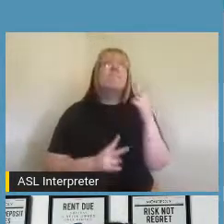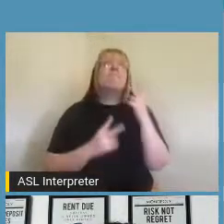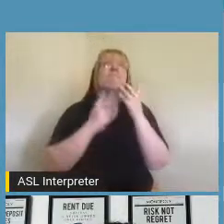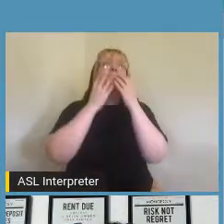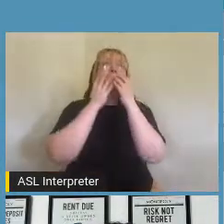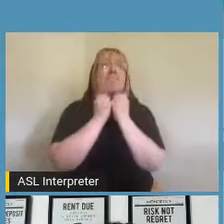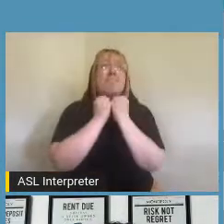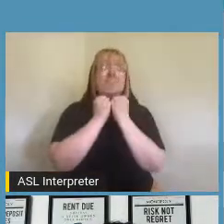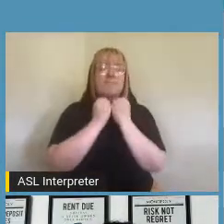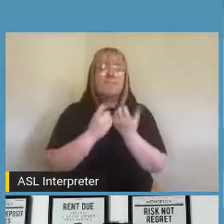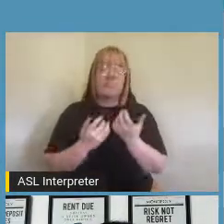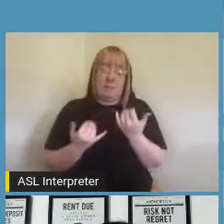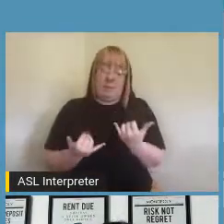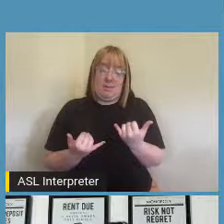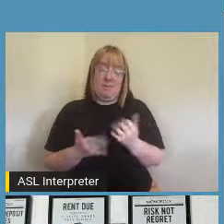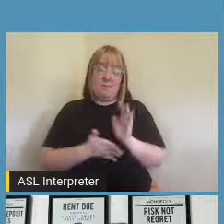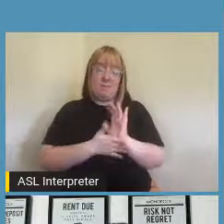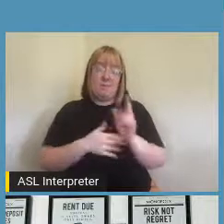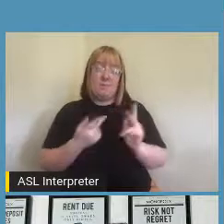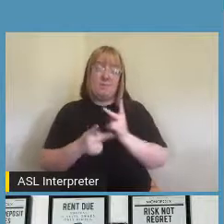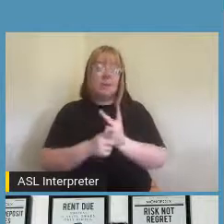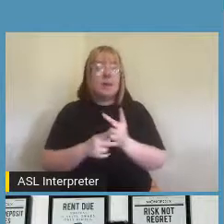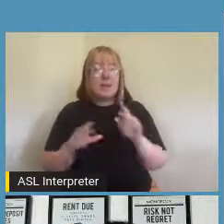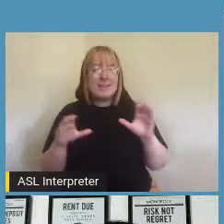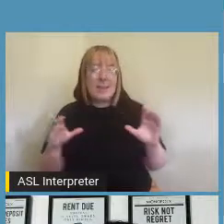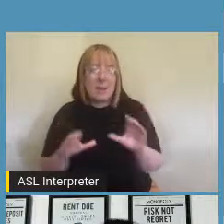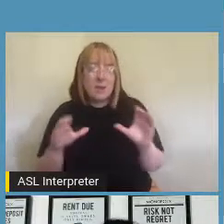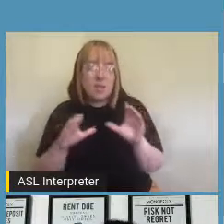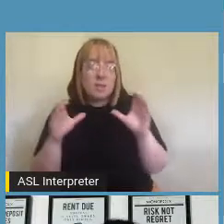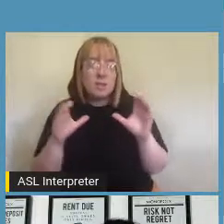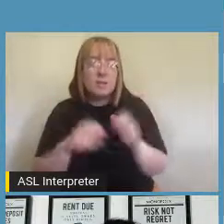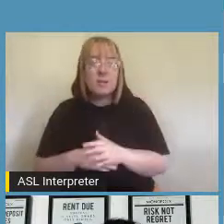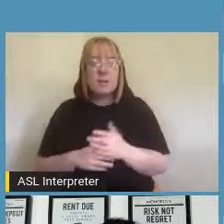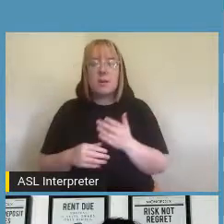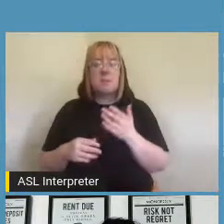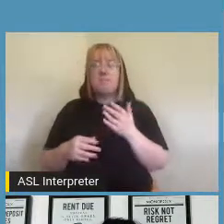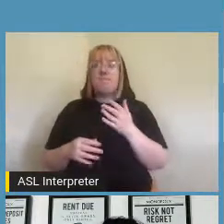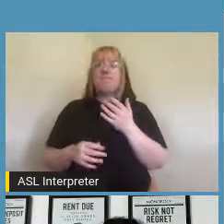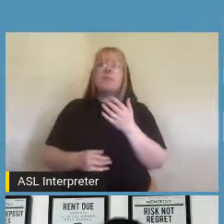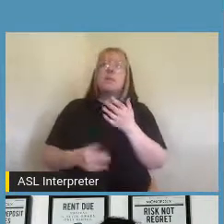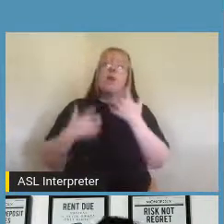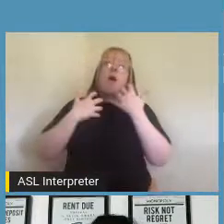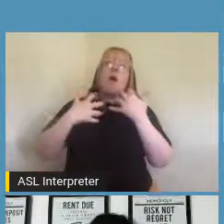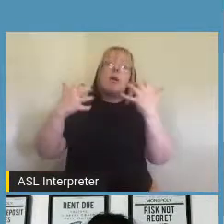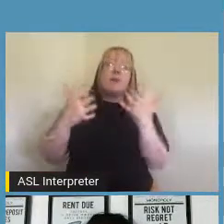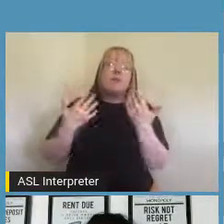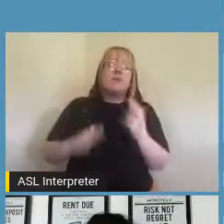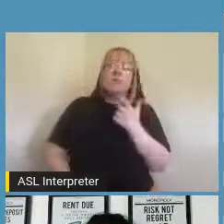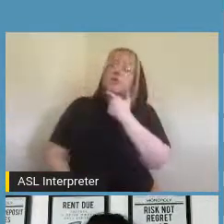certainly for videos like this, it's the action. What do we want our audience to do after seeing this video?